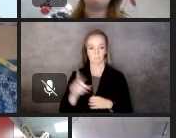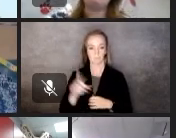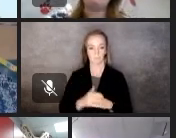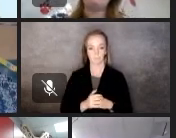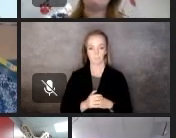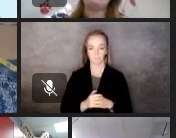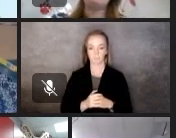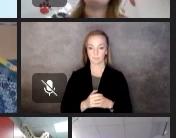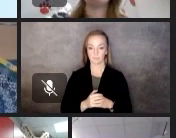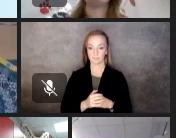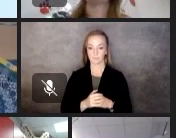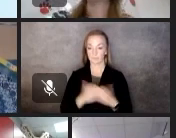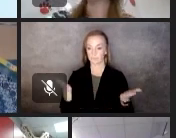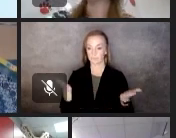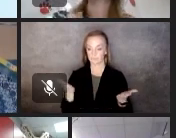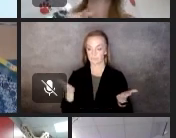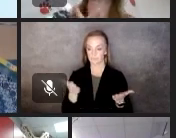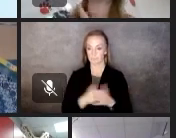Here.